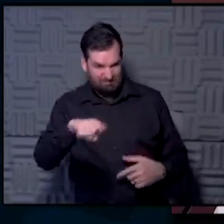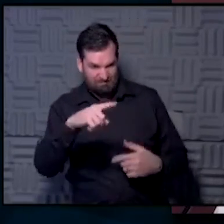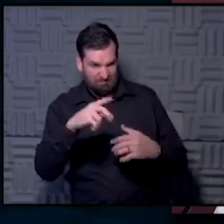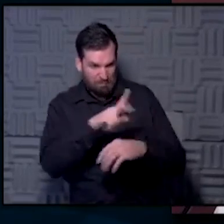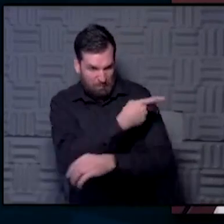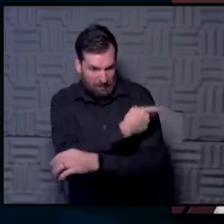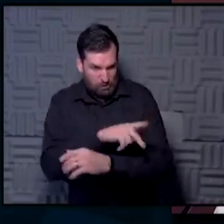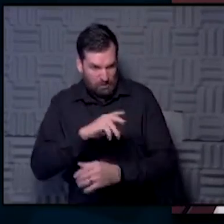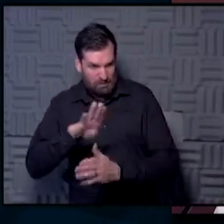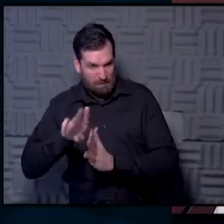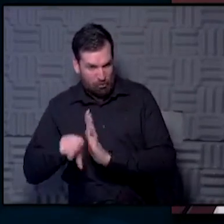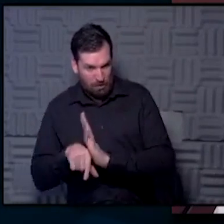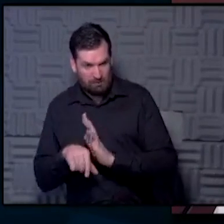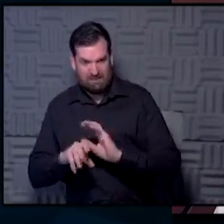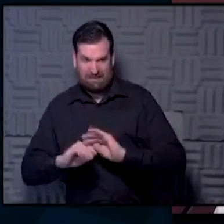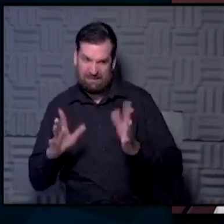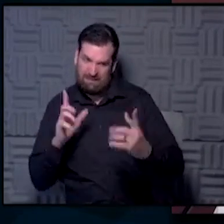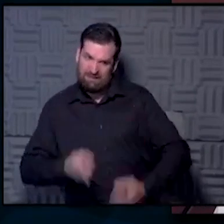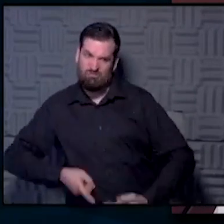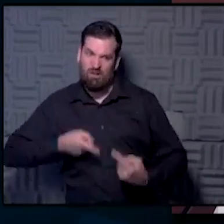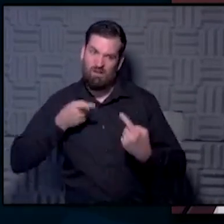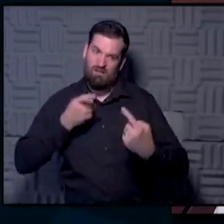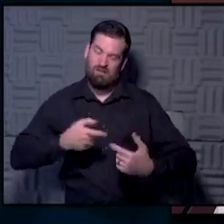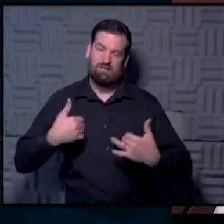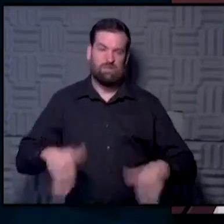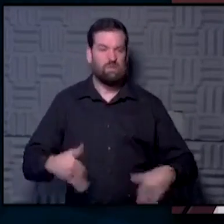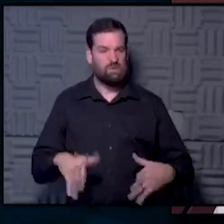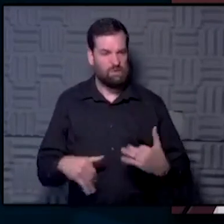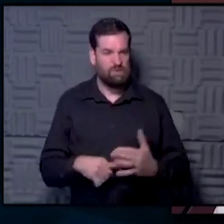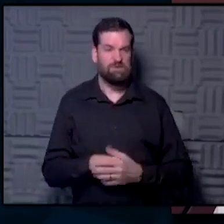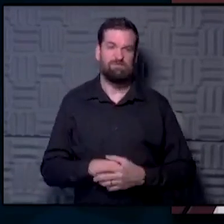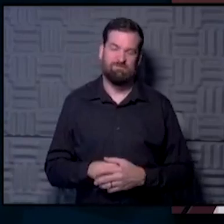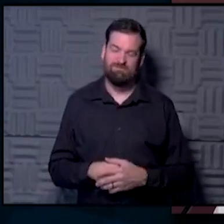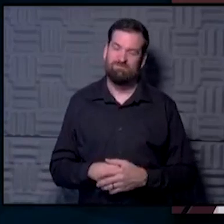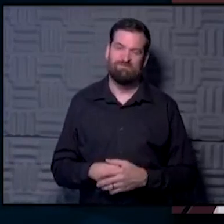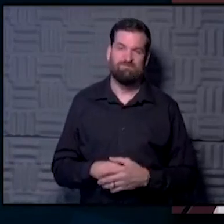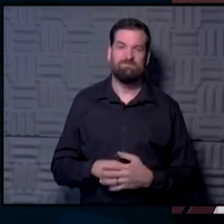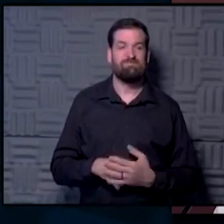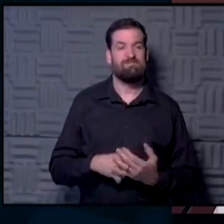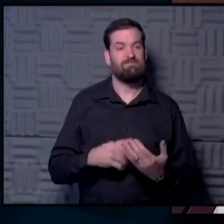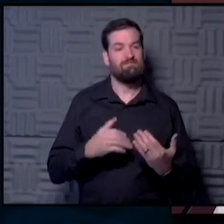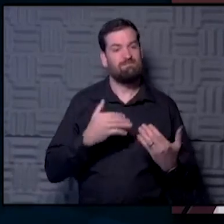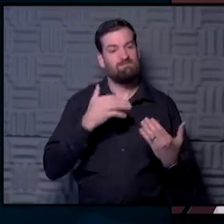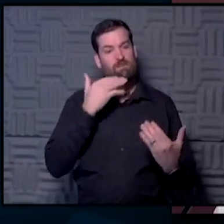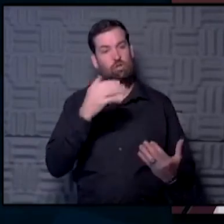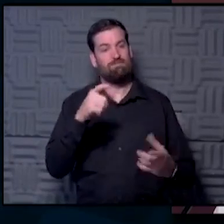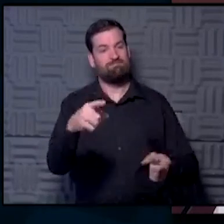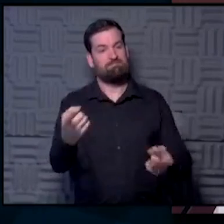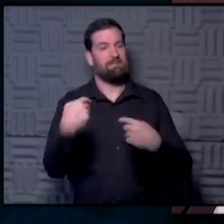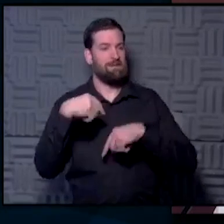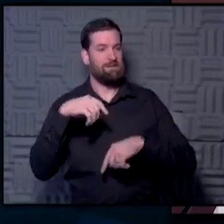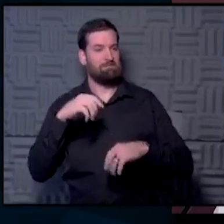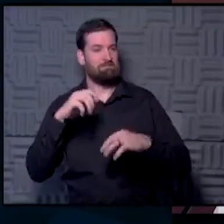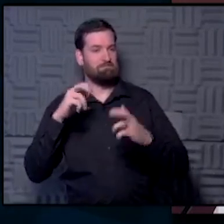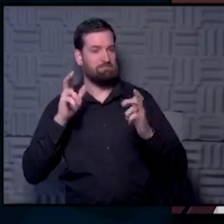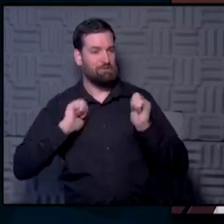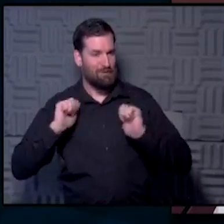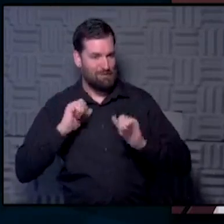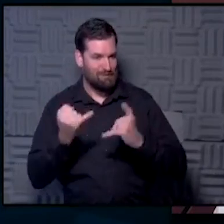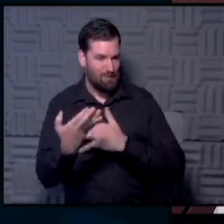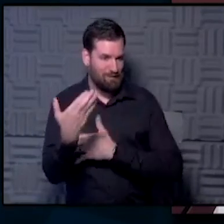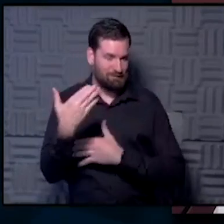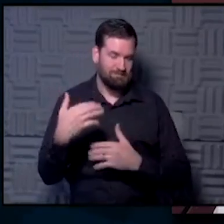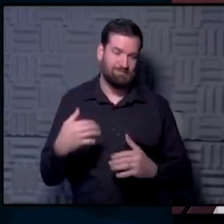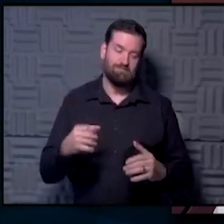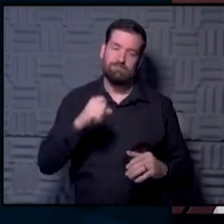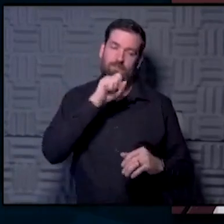in the background. I know clearly they've struggled a little bit, but it's good that they were able to come to the show, come to the program this morning as well.